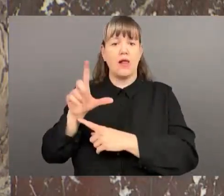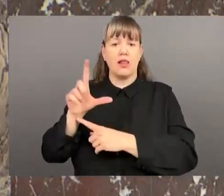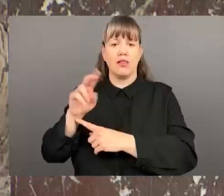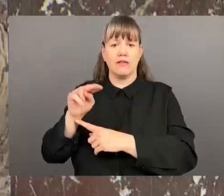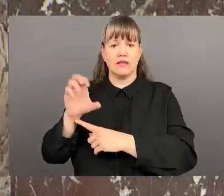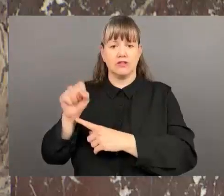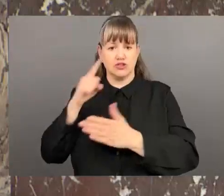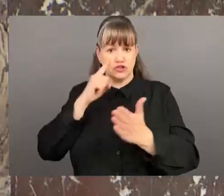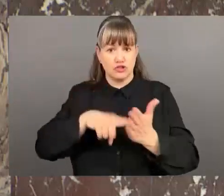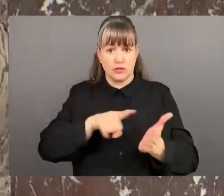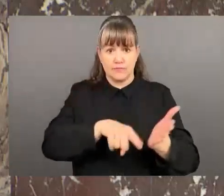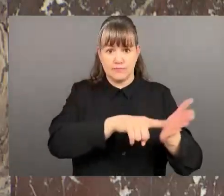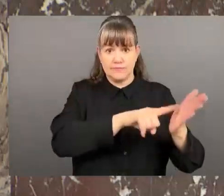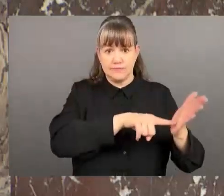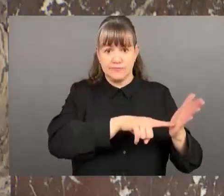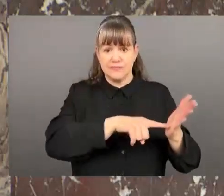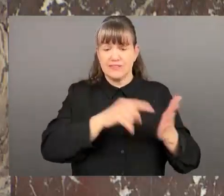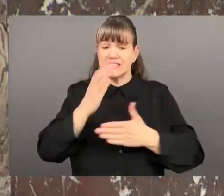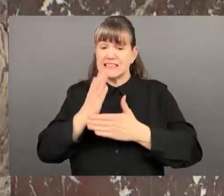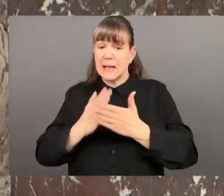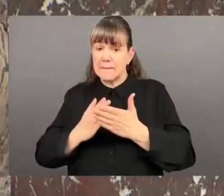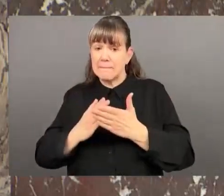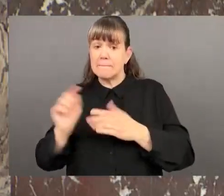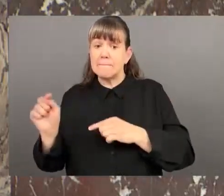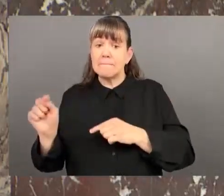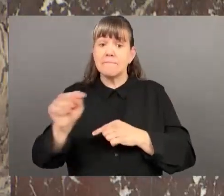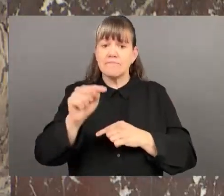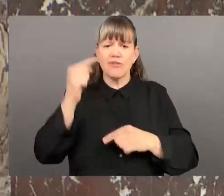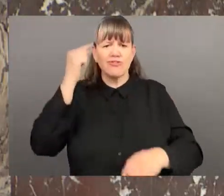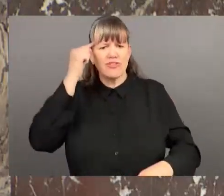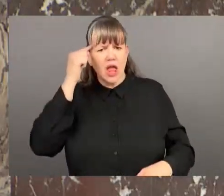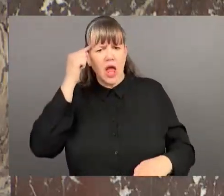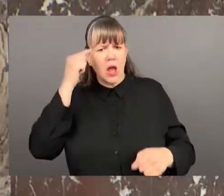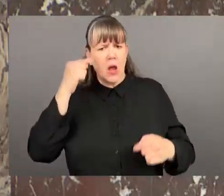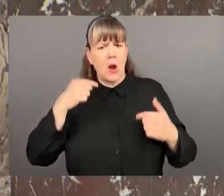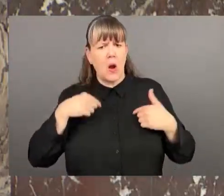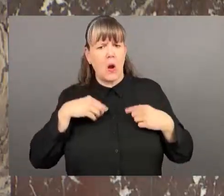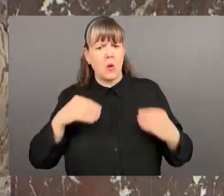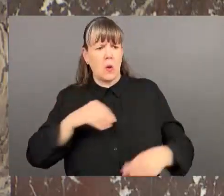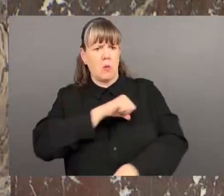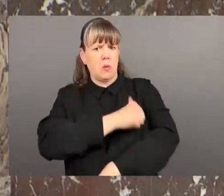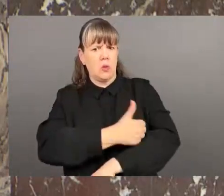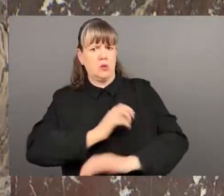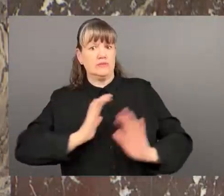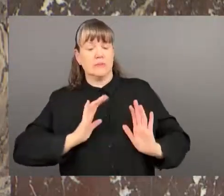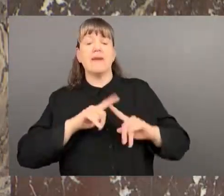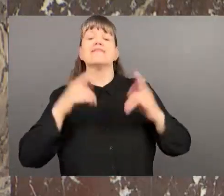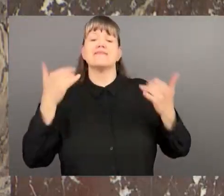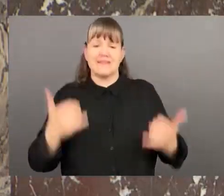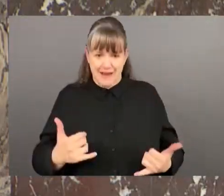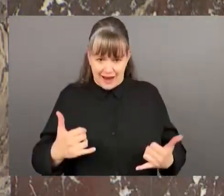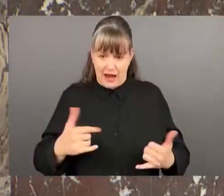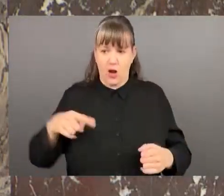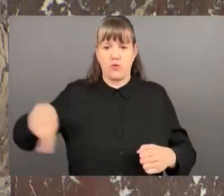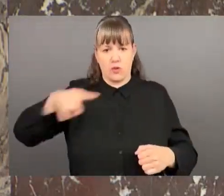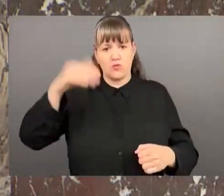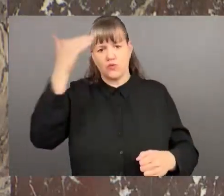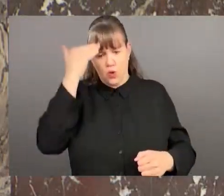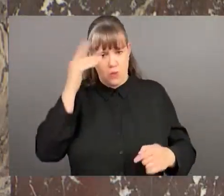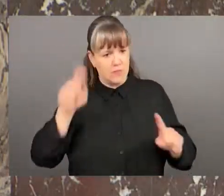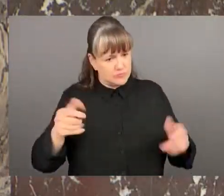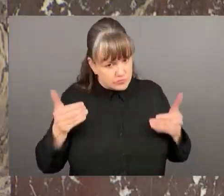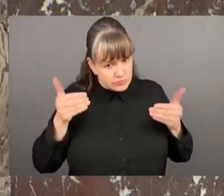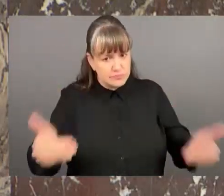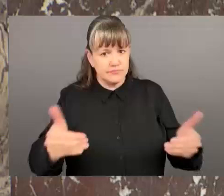before. So it is a systemic change. The member also knows, because in estimates we discussed, that there are a lot of communities where